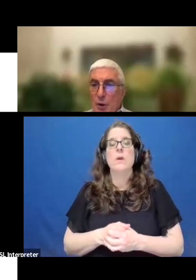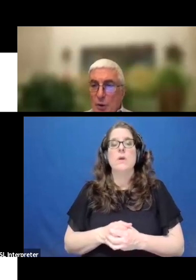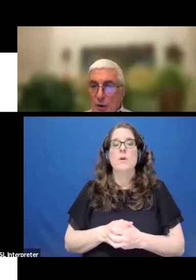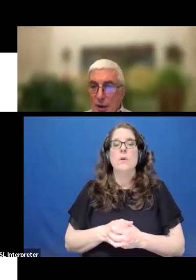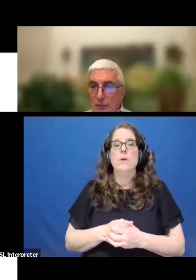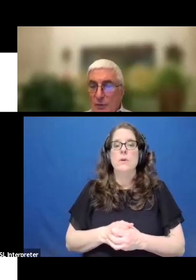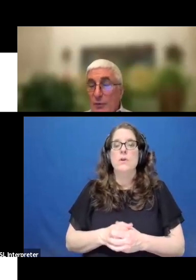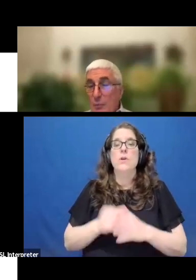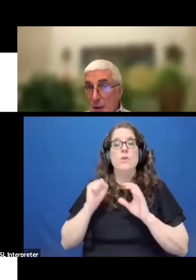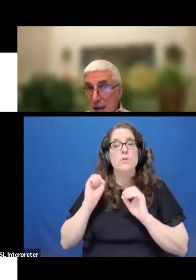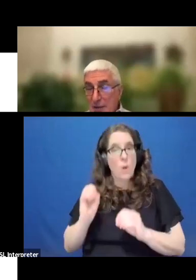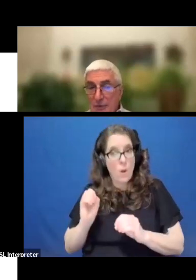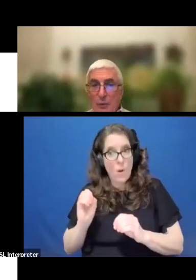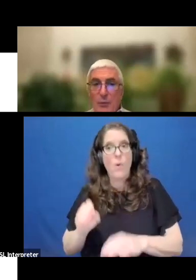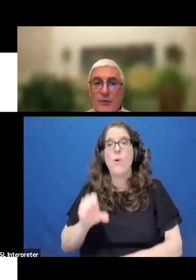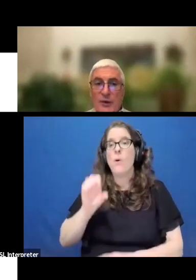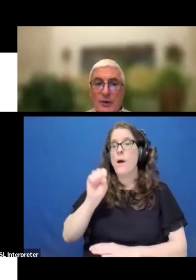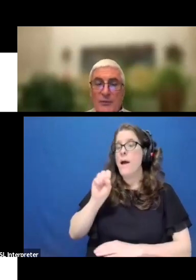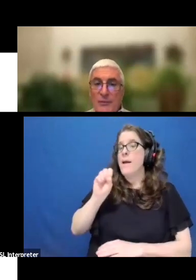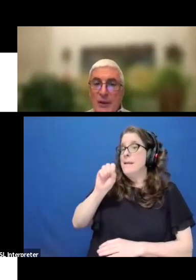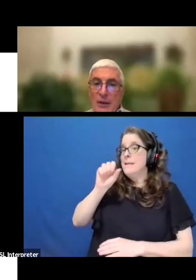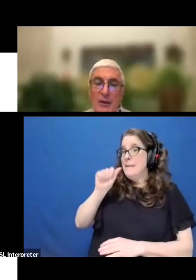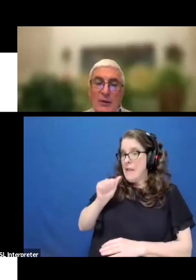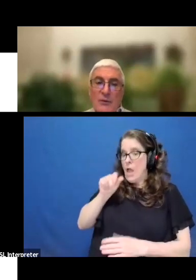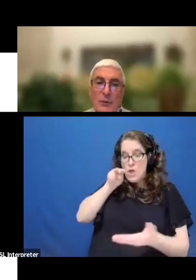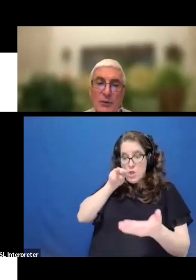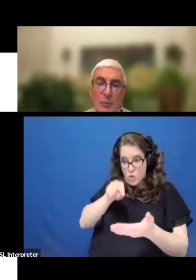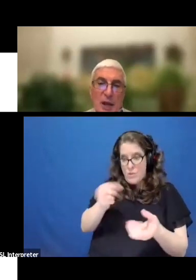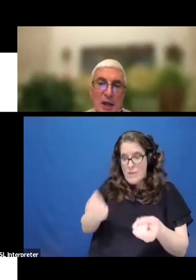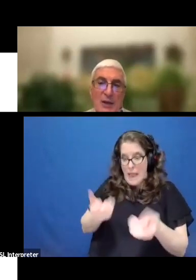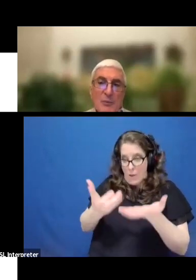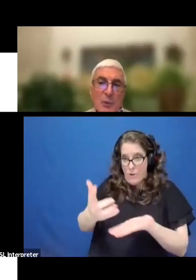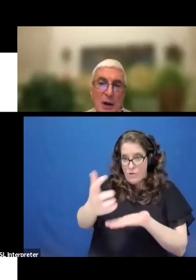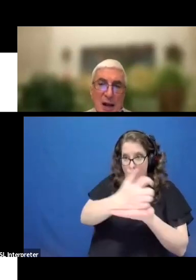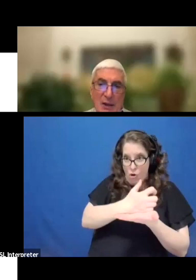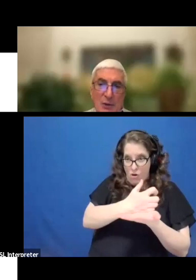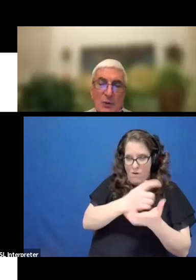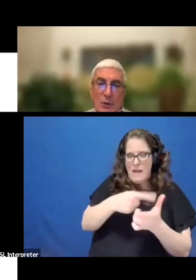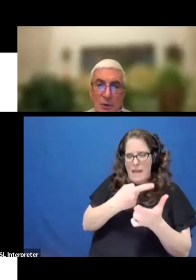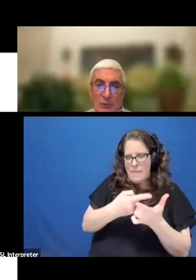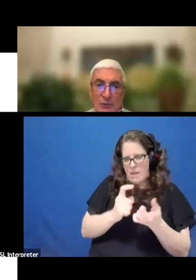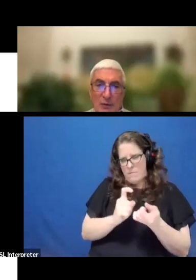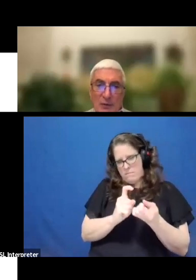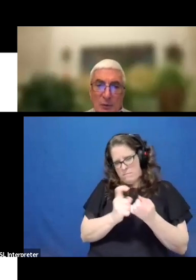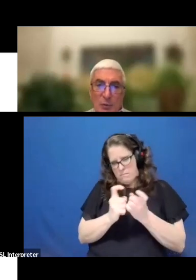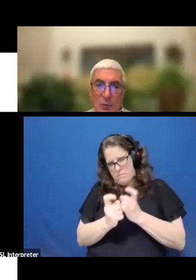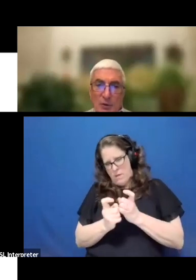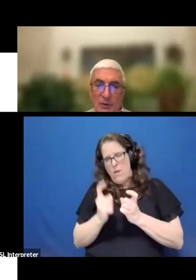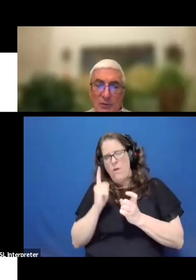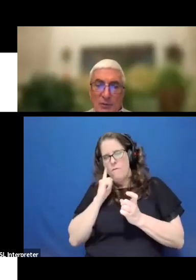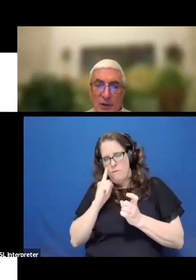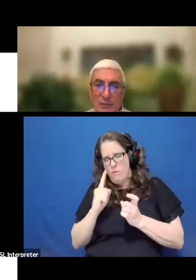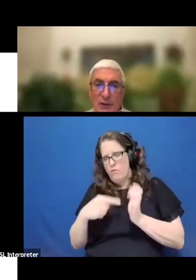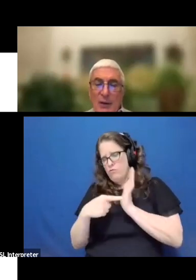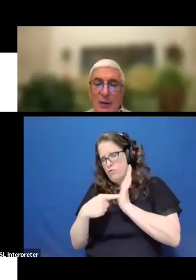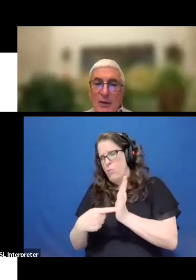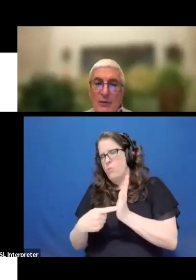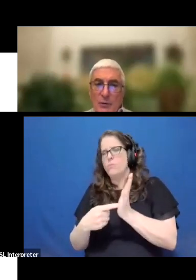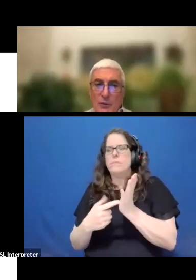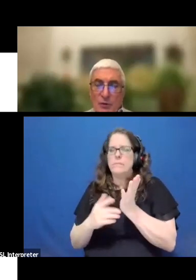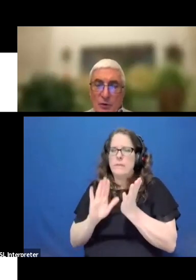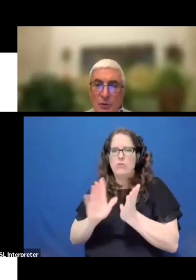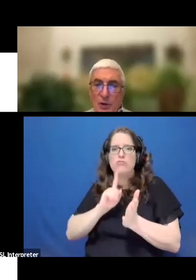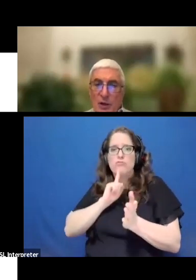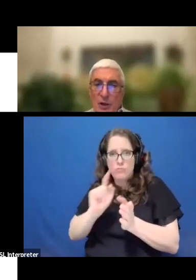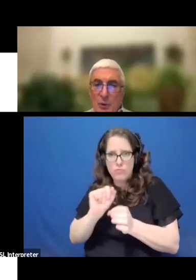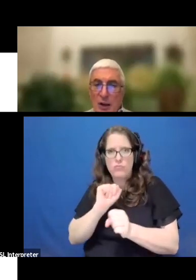person's earnings, the pay that they receive, so that the pay more accurately reflects their productivity,